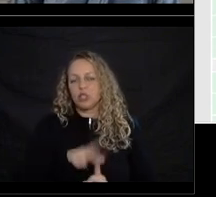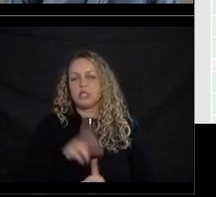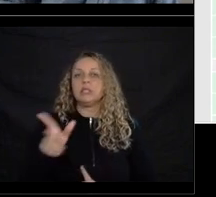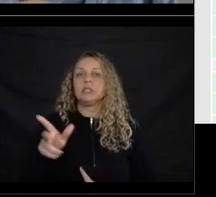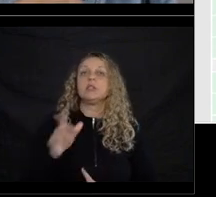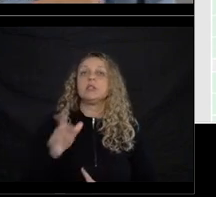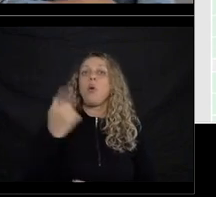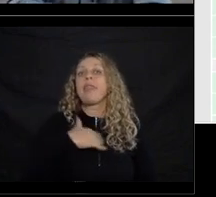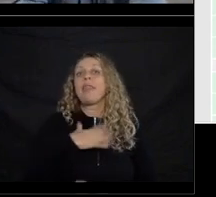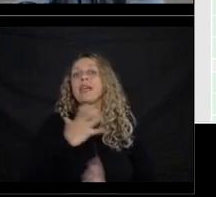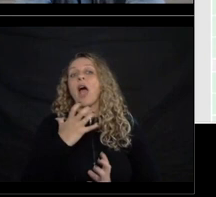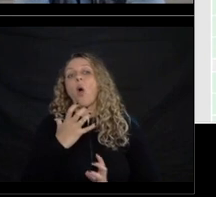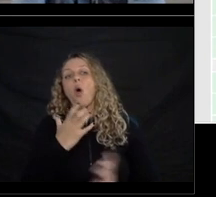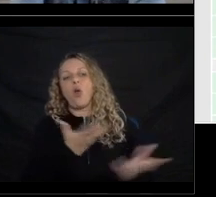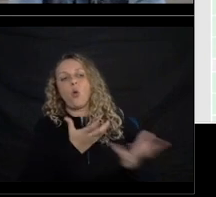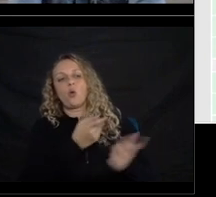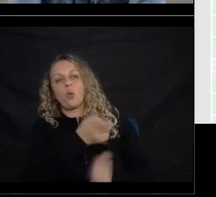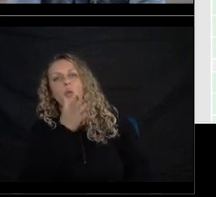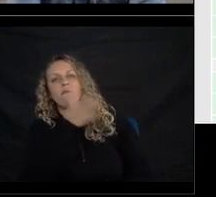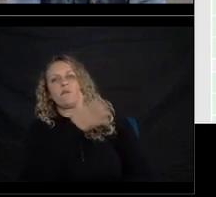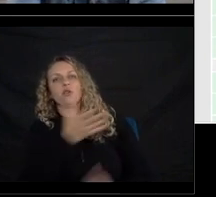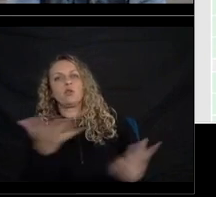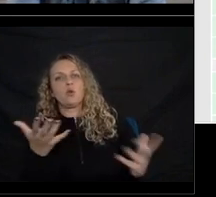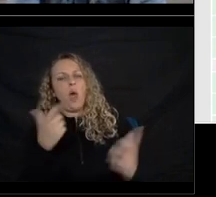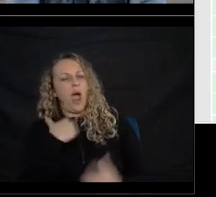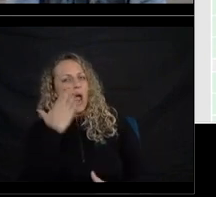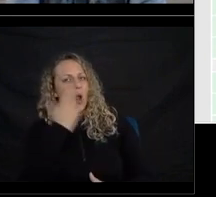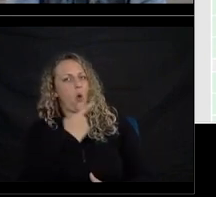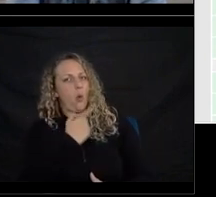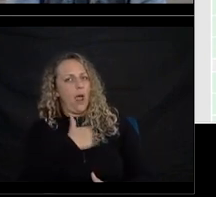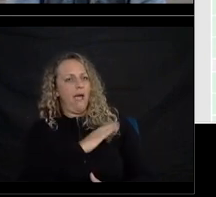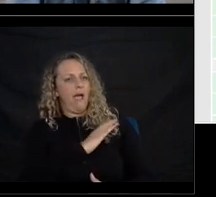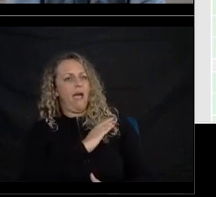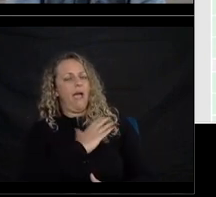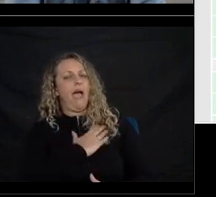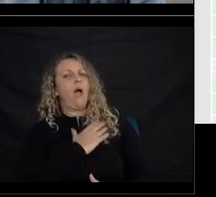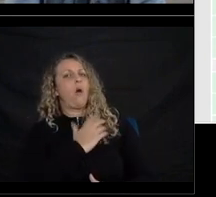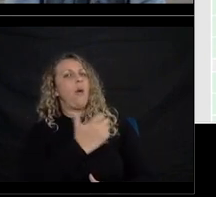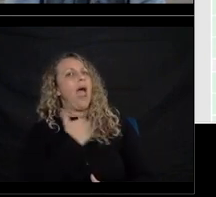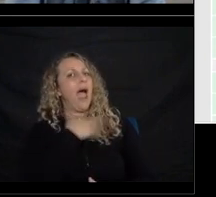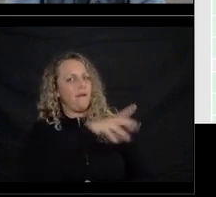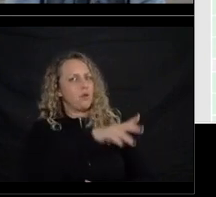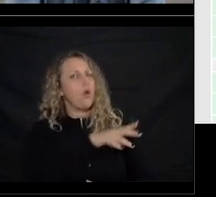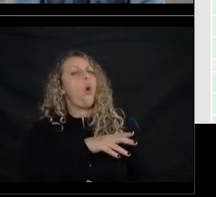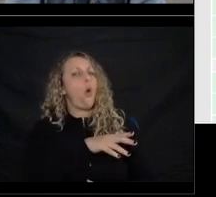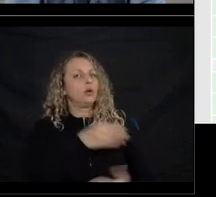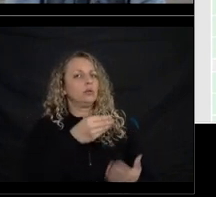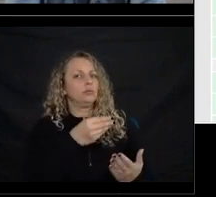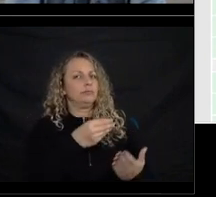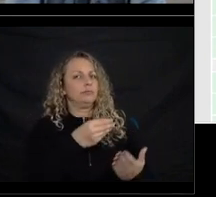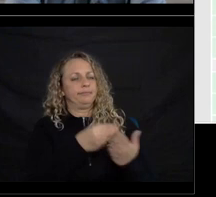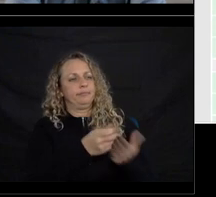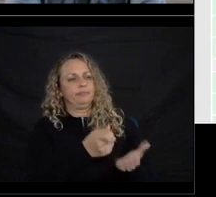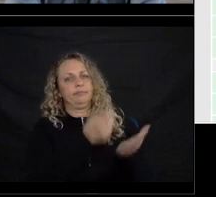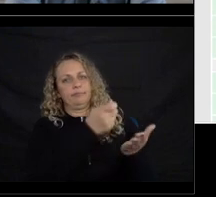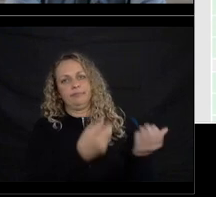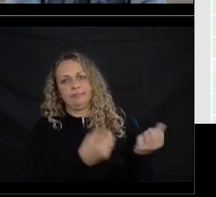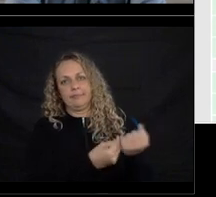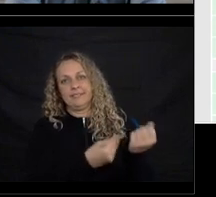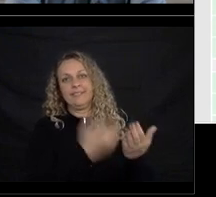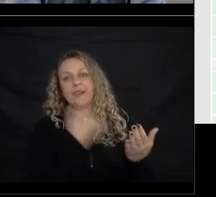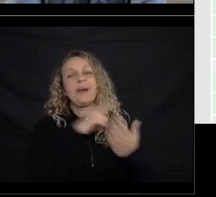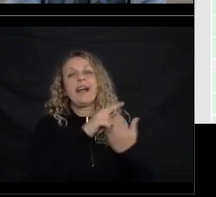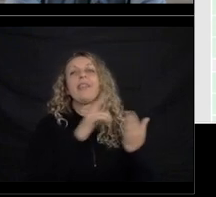one of the things that I'd like to work with you in the future, I know that we have your community support funds later on in the agenda, is to help ending the